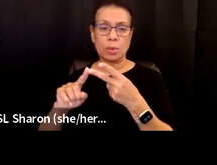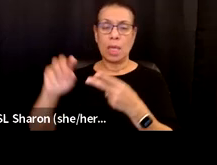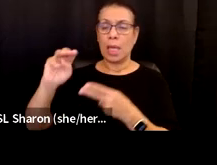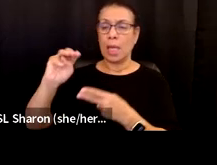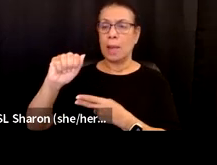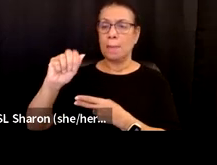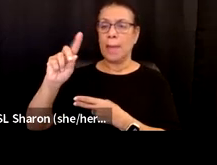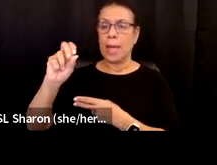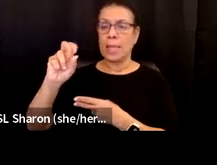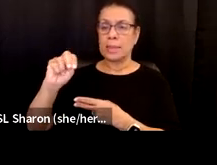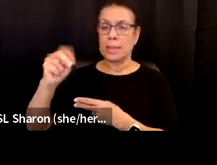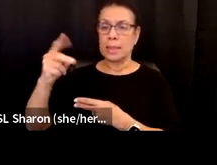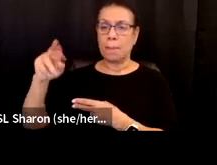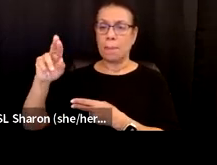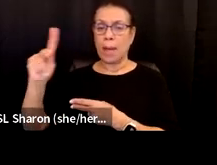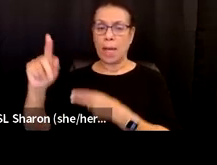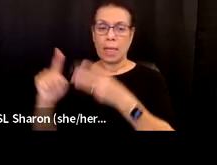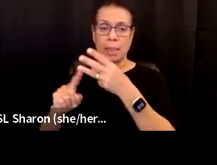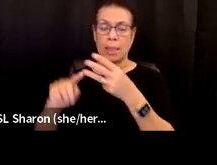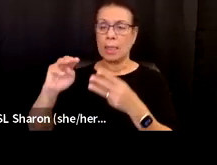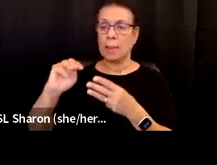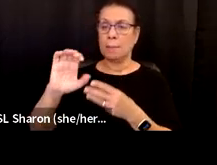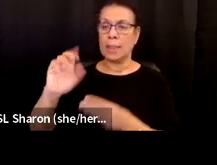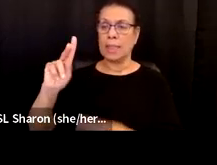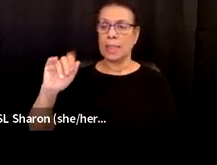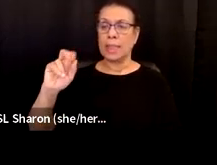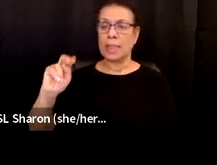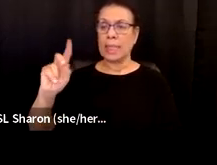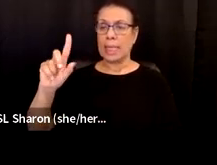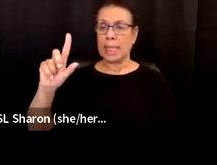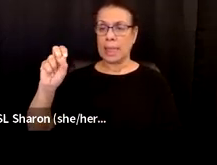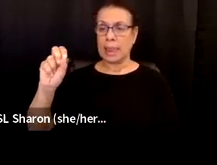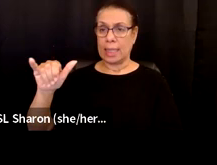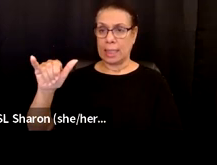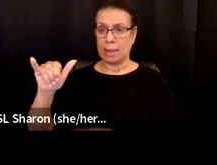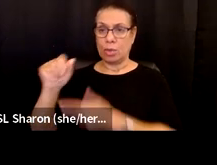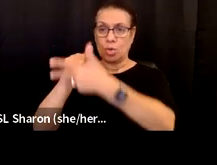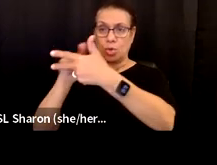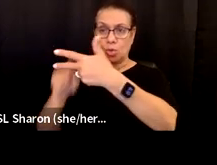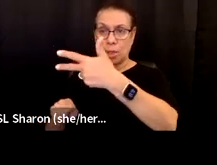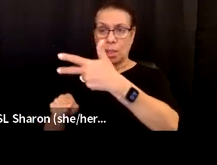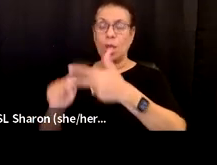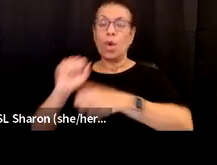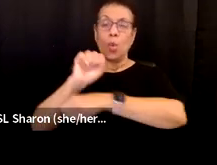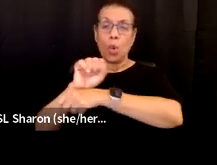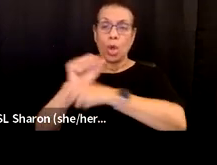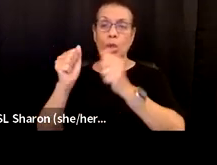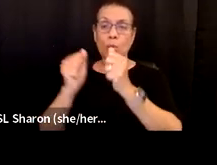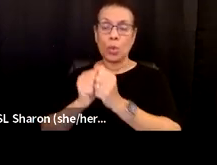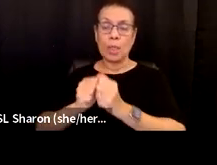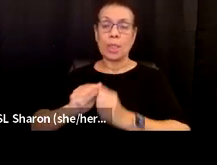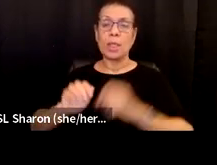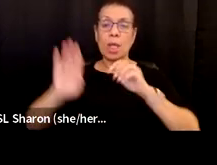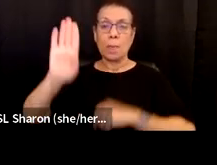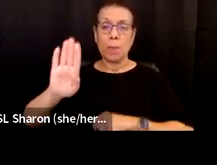mckinley and communicated a partnership with the boston teachers union around the